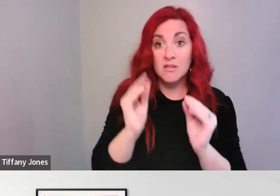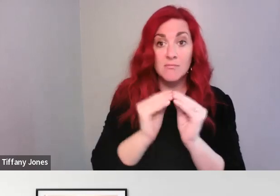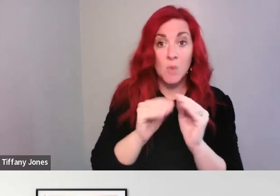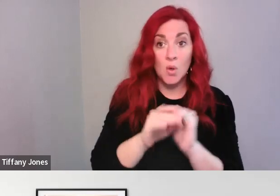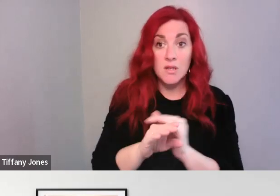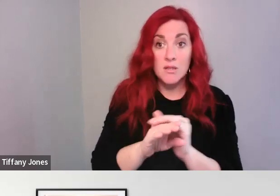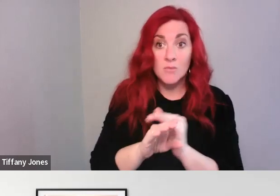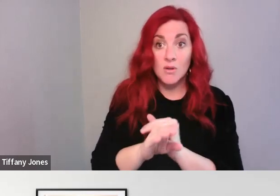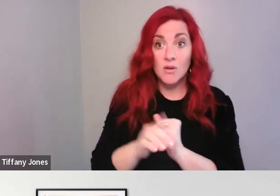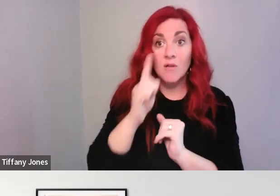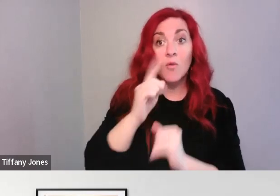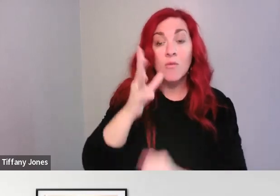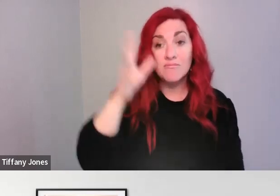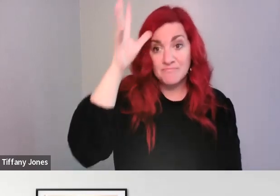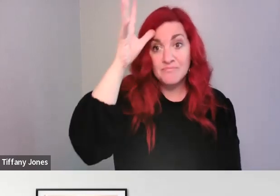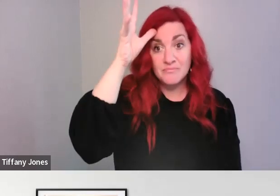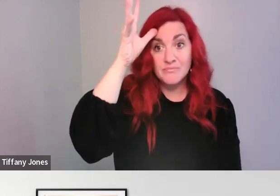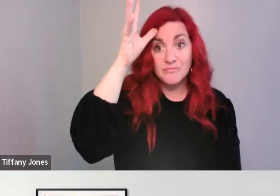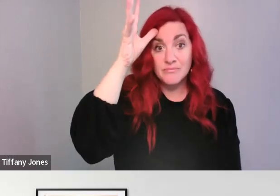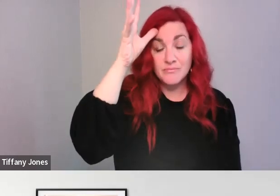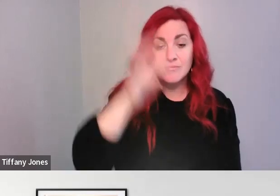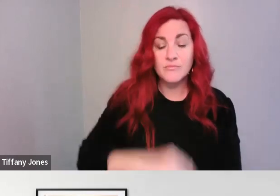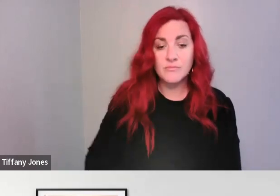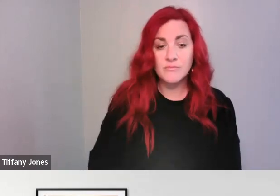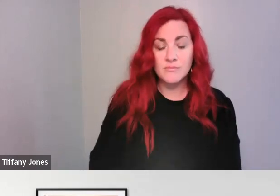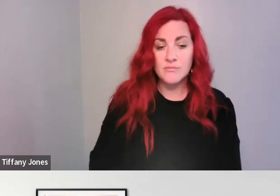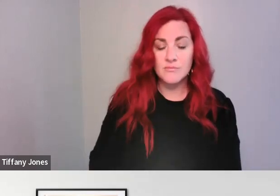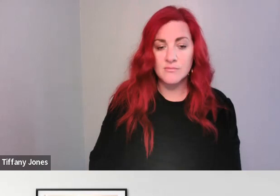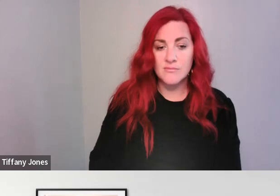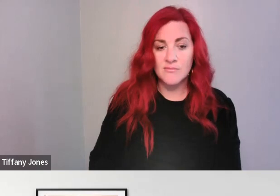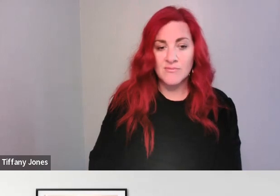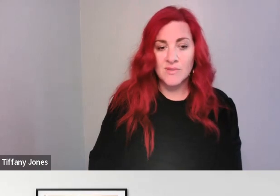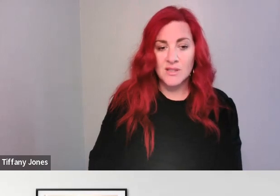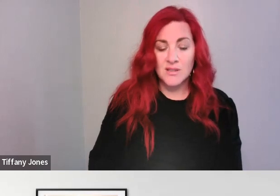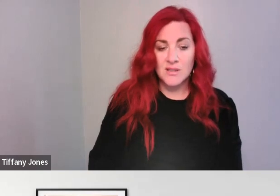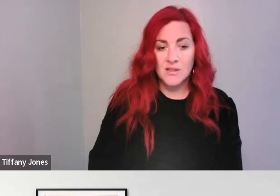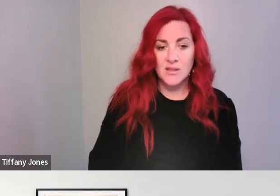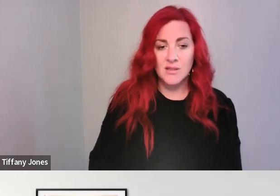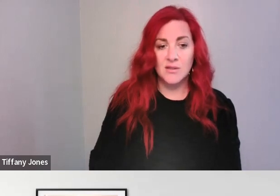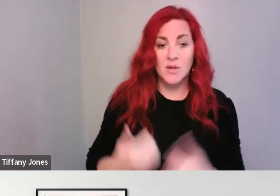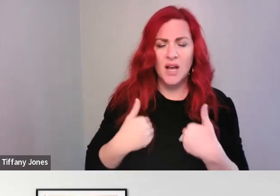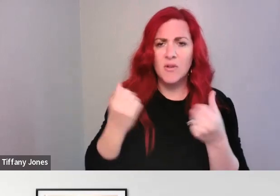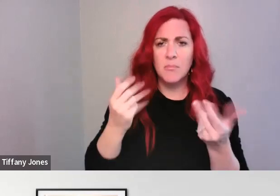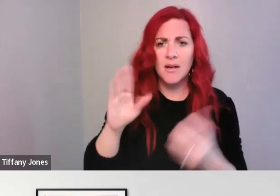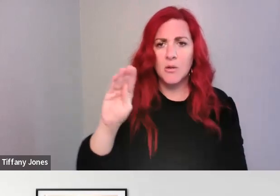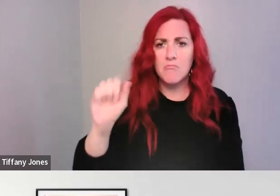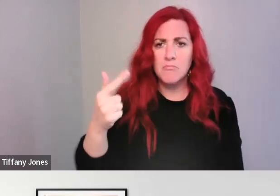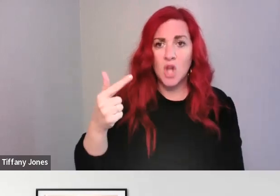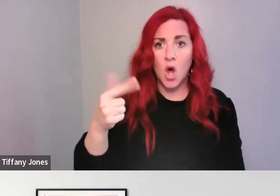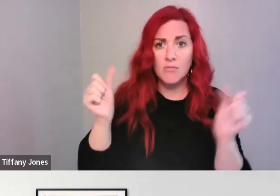to parents. But we do a lot of blog posts on our